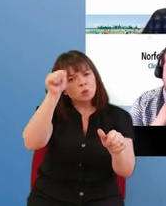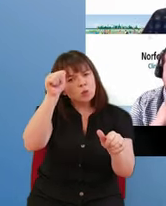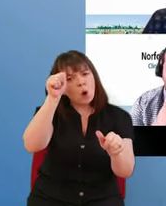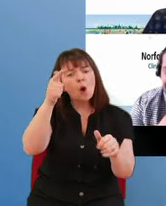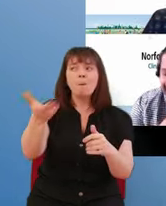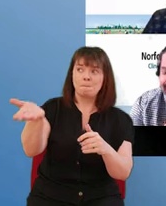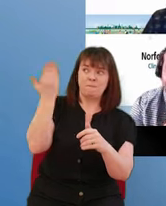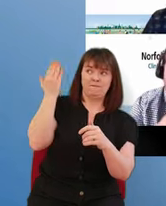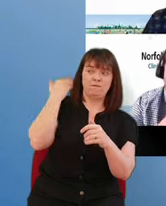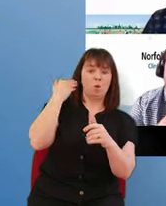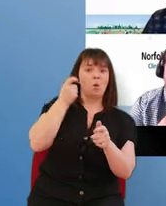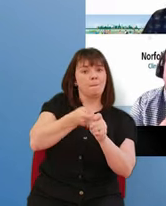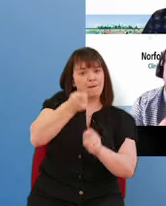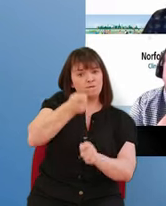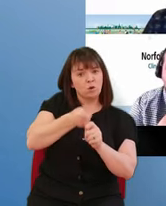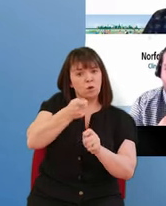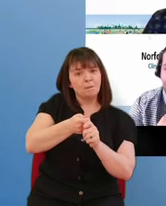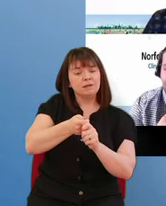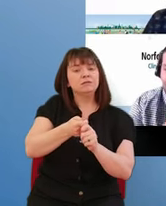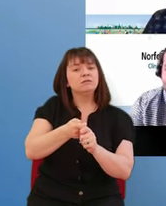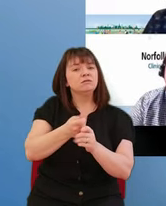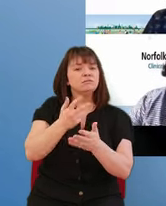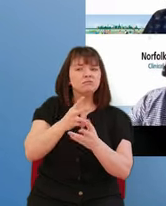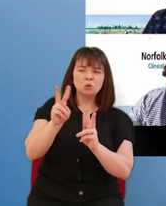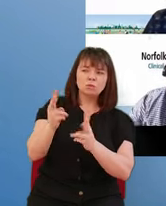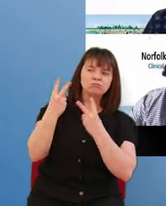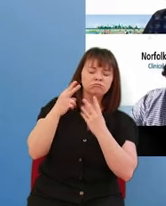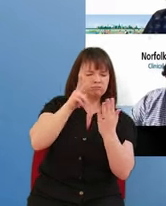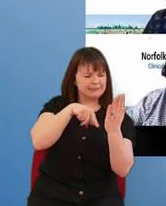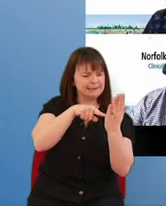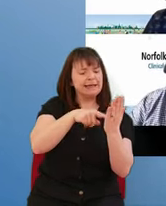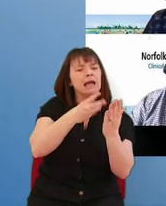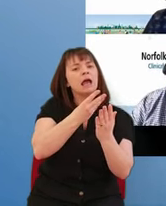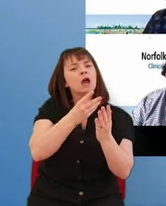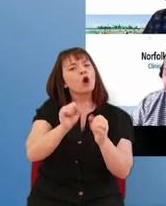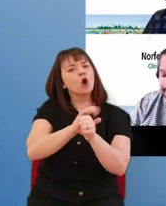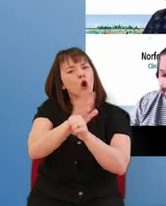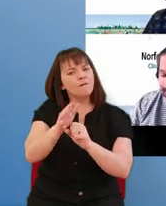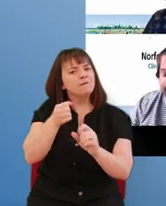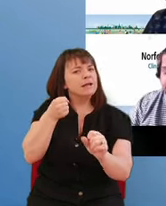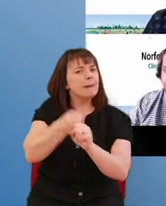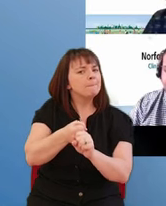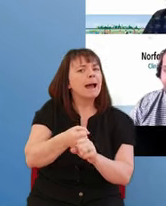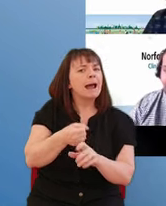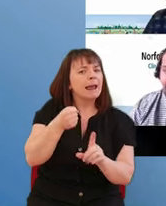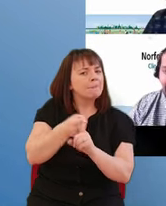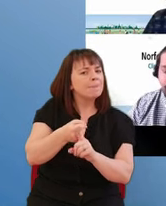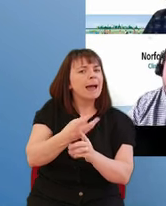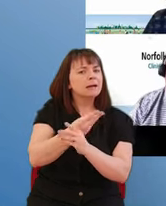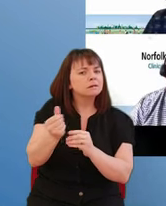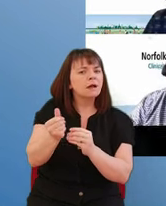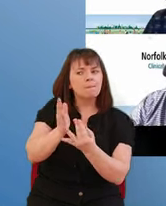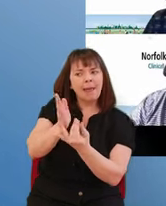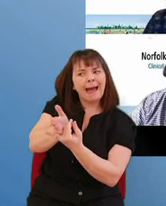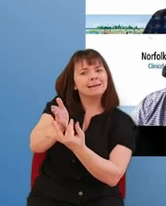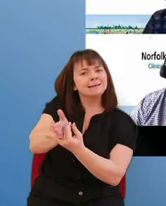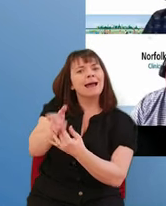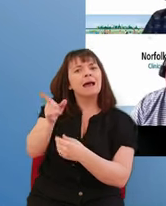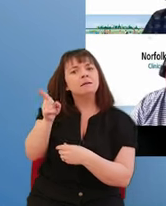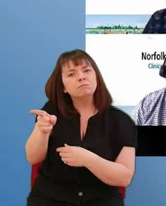has stagnated around the 28.1% against a core metric of 60%. If we adopt a do